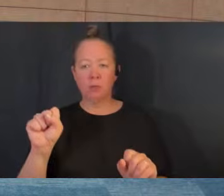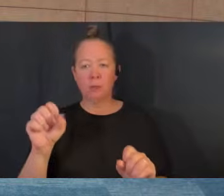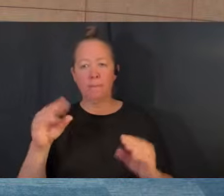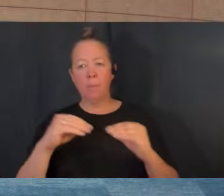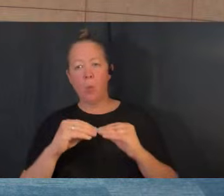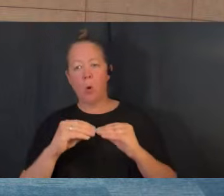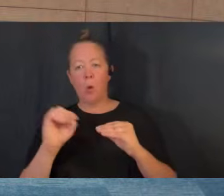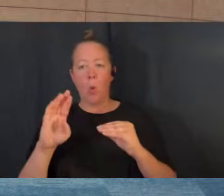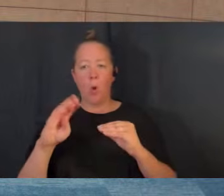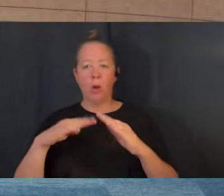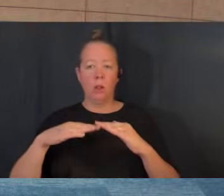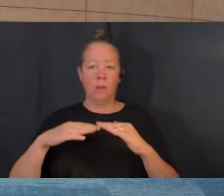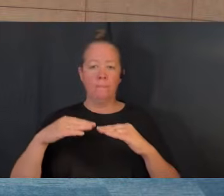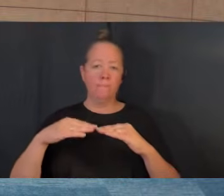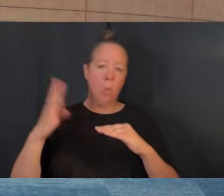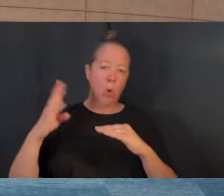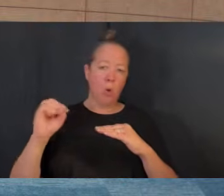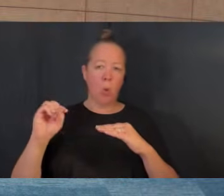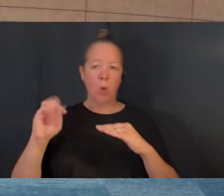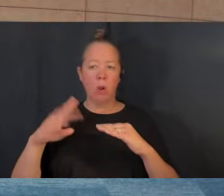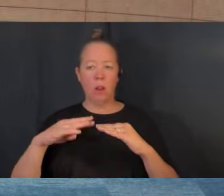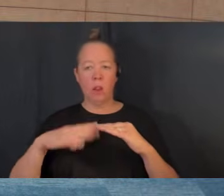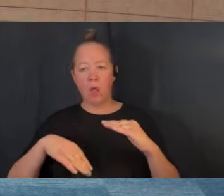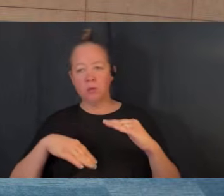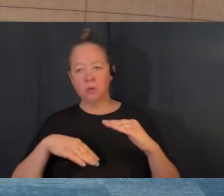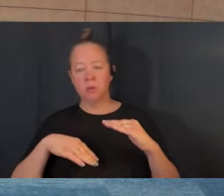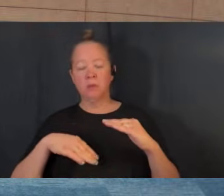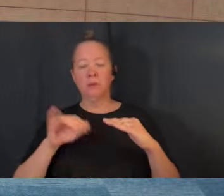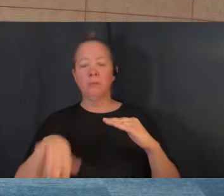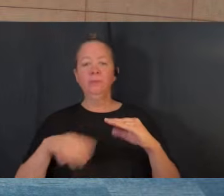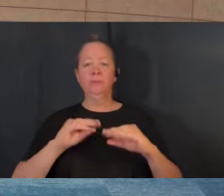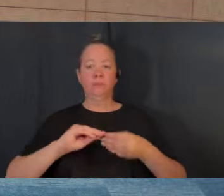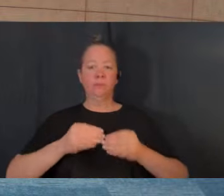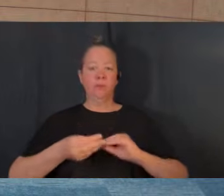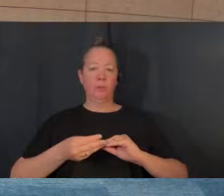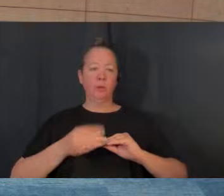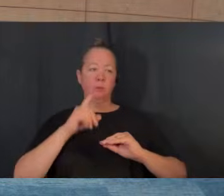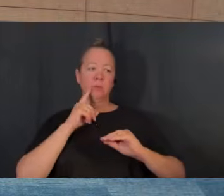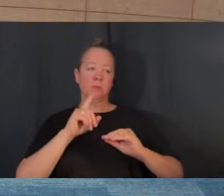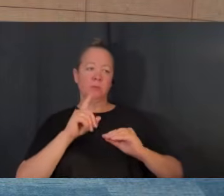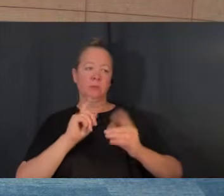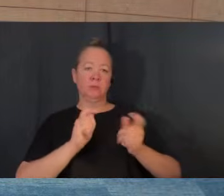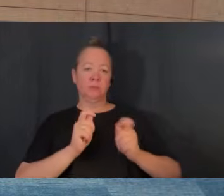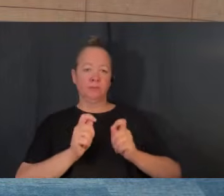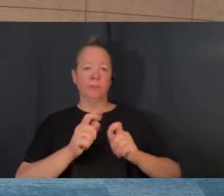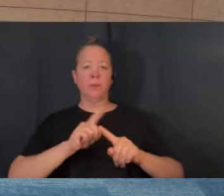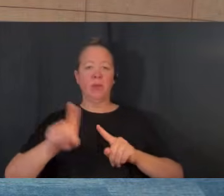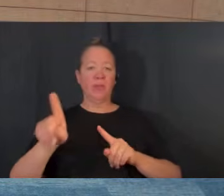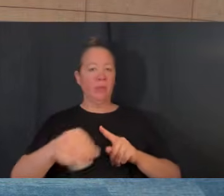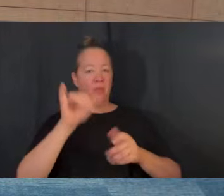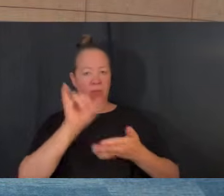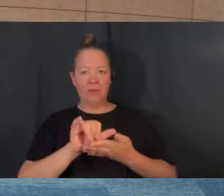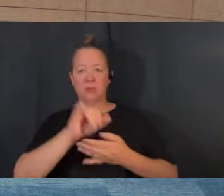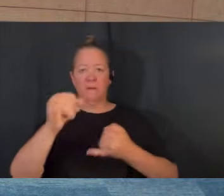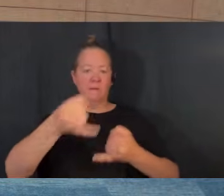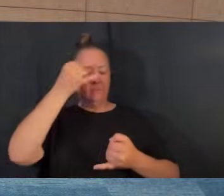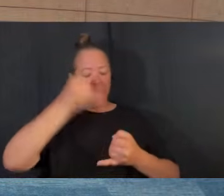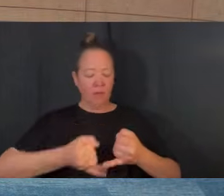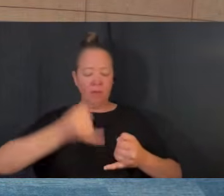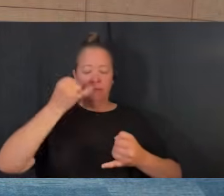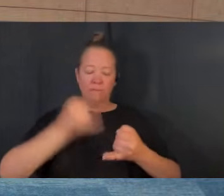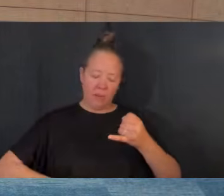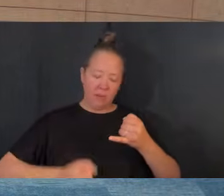Has changed a few times, but that is the final survey number, the final with all the